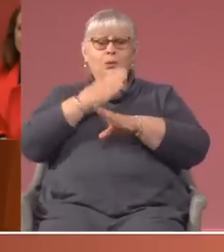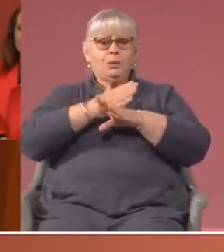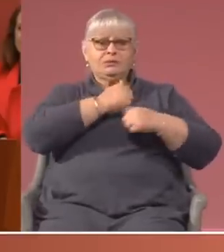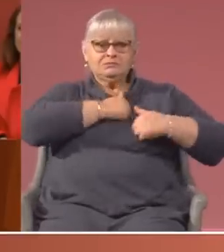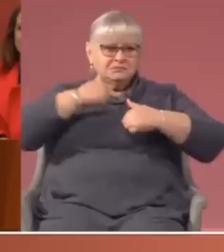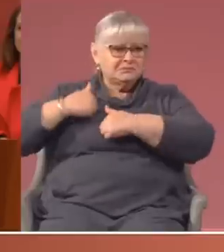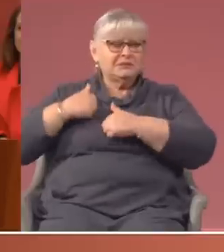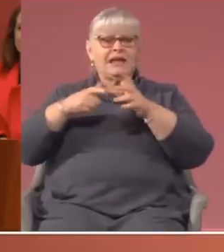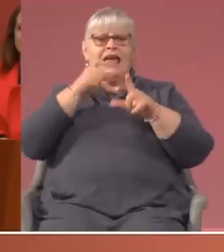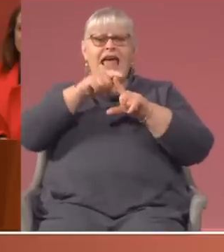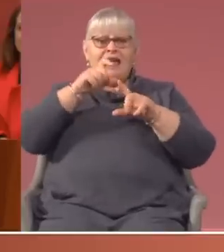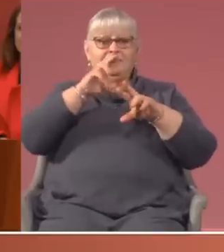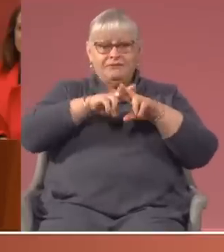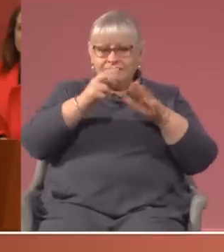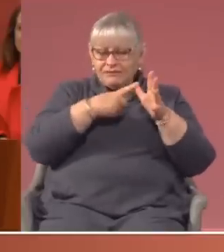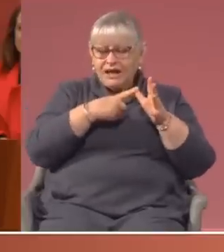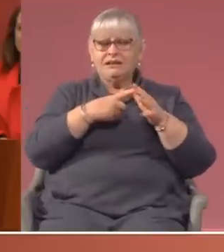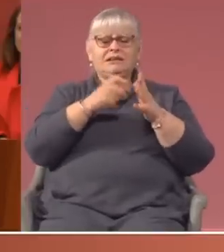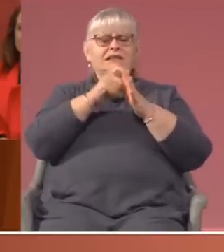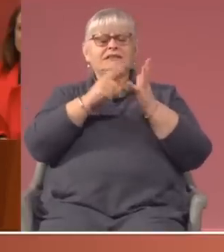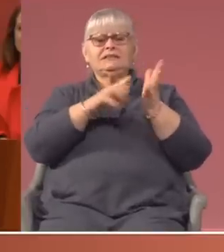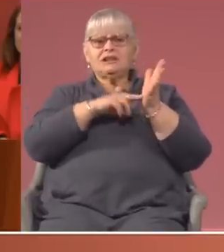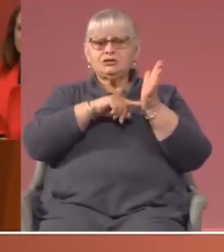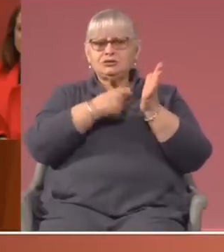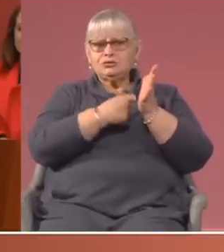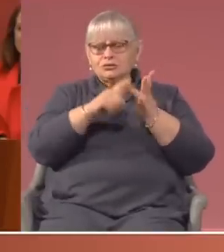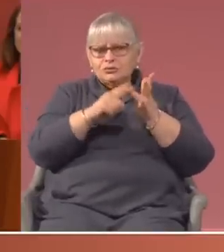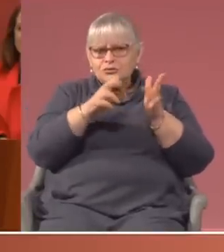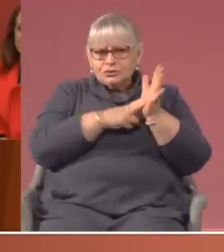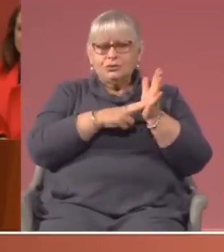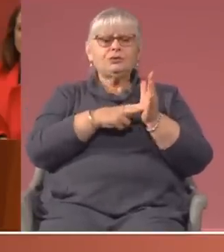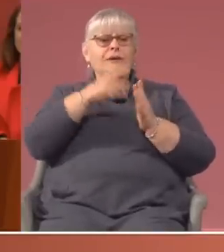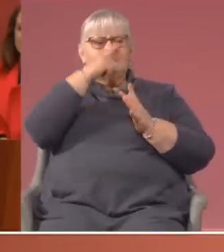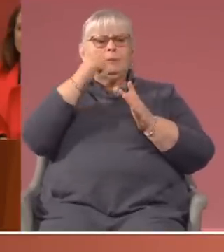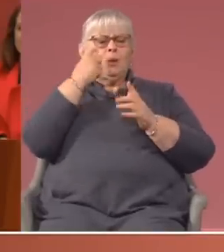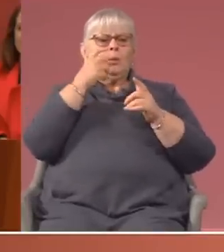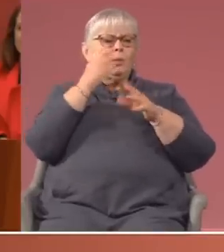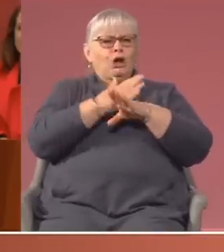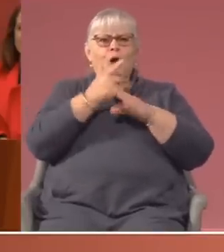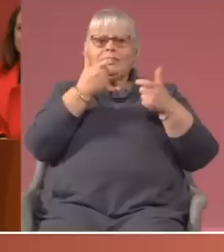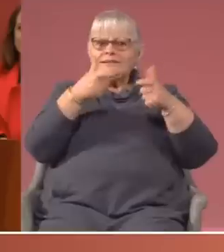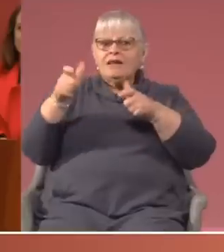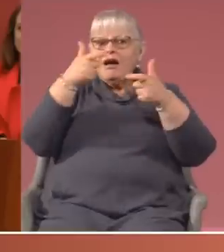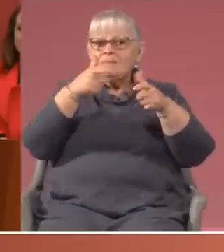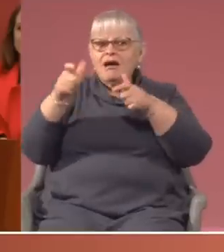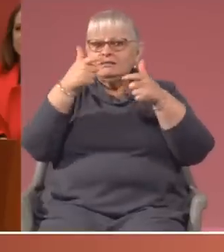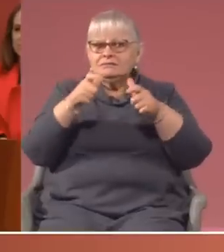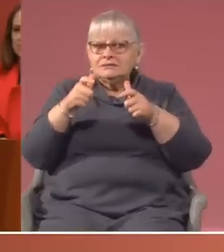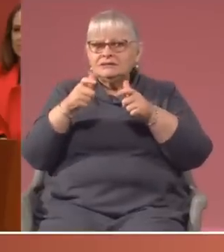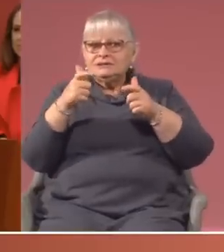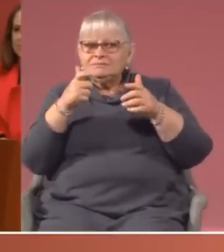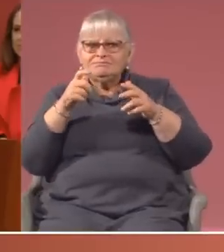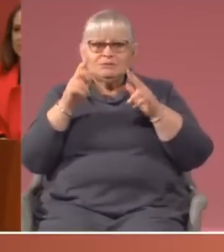ADFA to Duntroon, and the thousands working on our physical and cyber security. Our public servants,